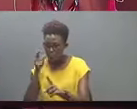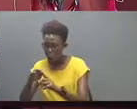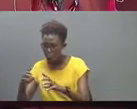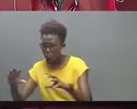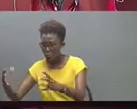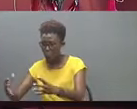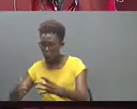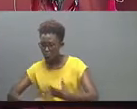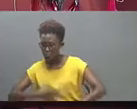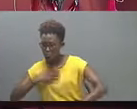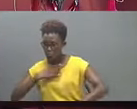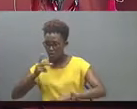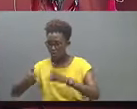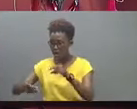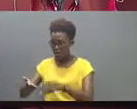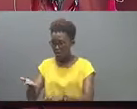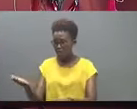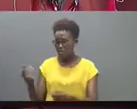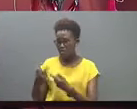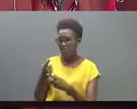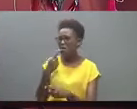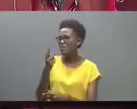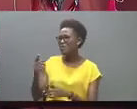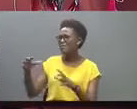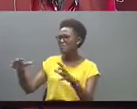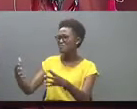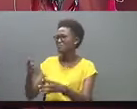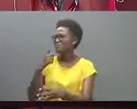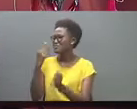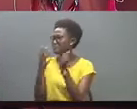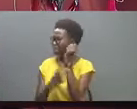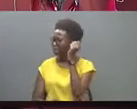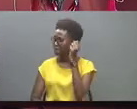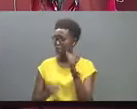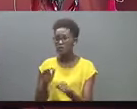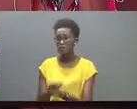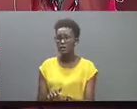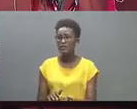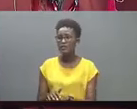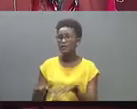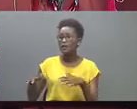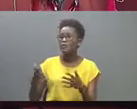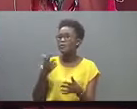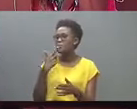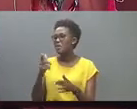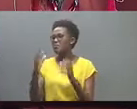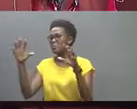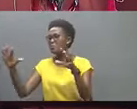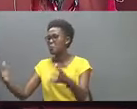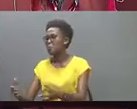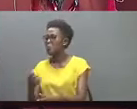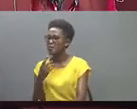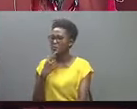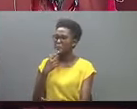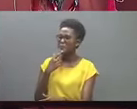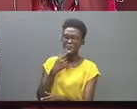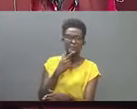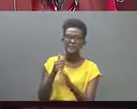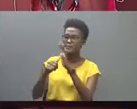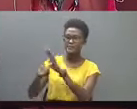gace. That was said to be poor. Kari gakenye. That was deprived. Kari kara